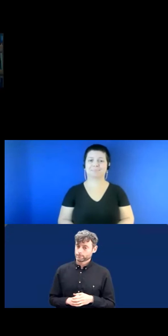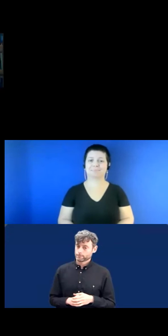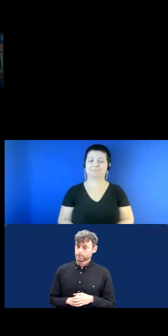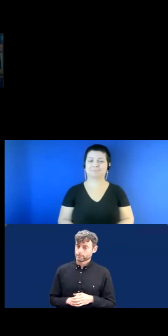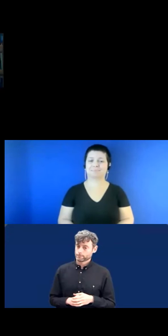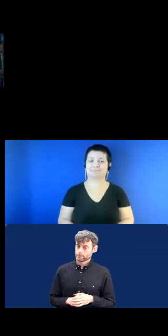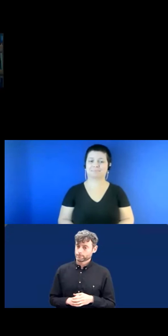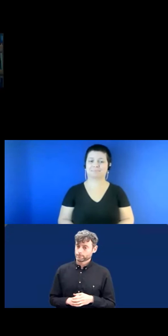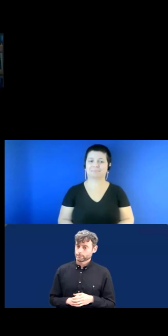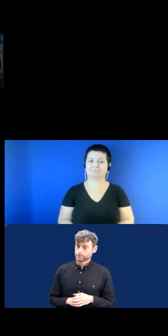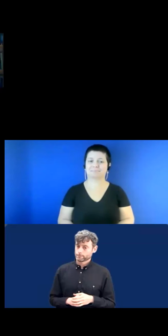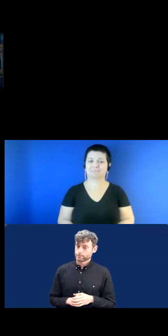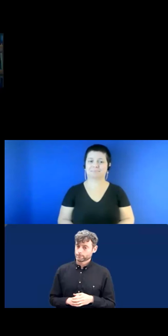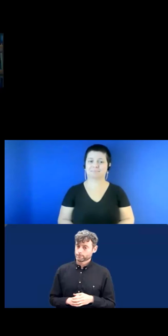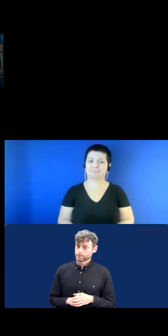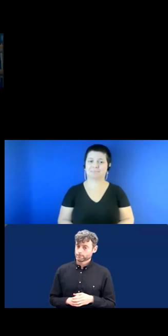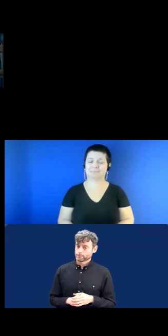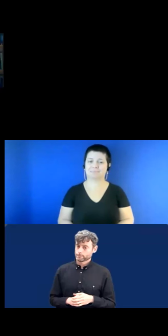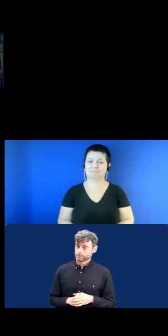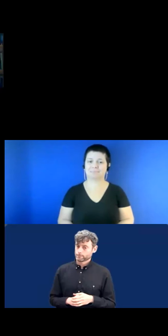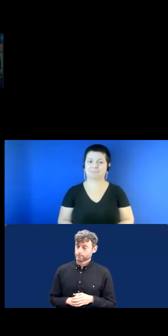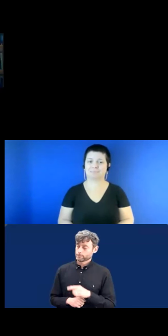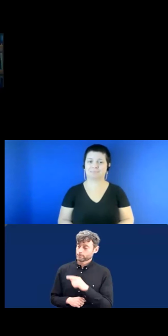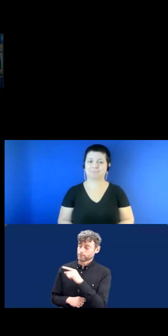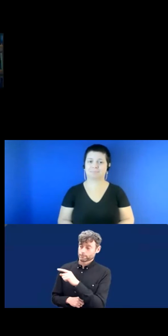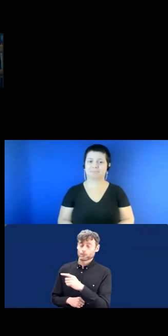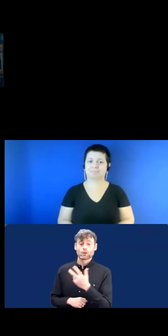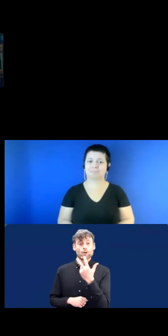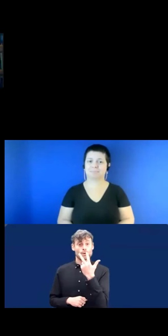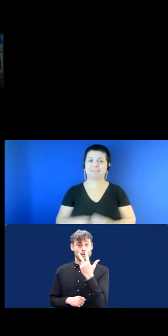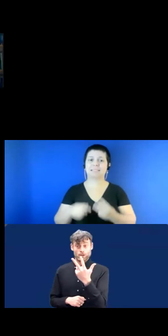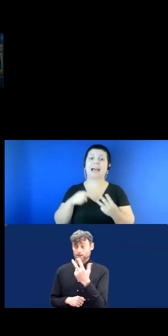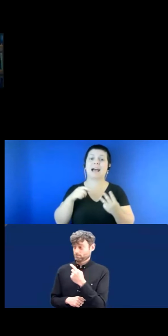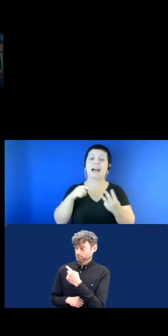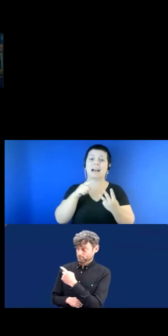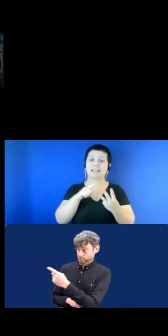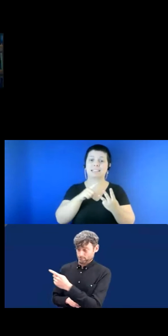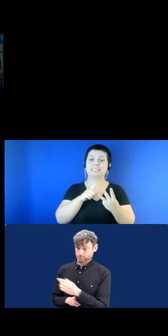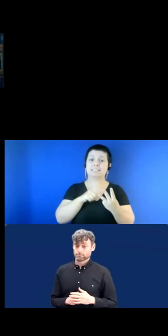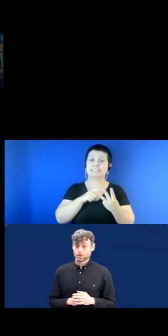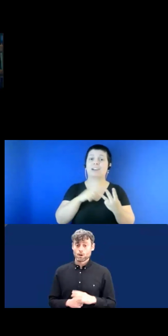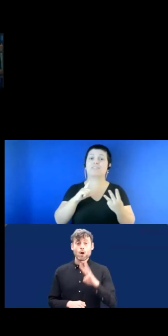be there today too, of the University of Montreal in Canada.